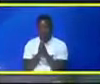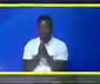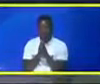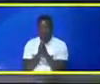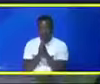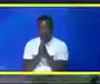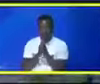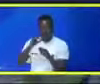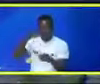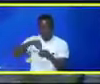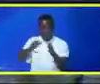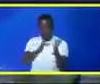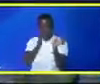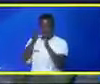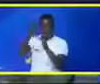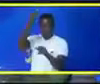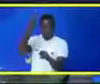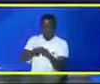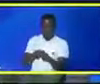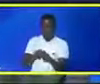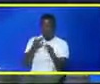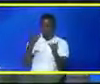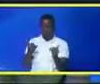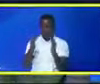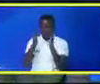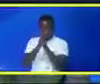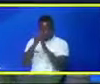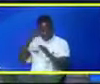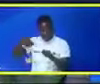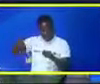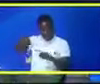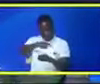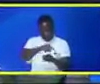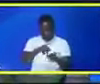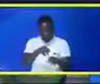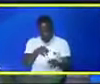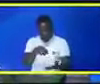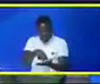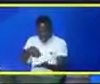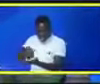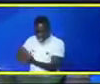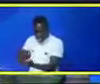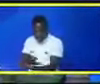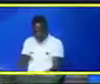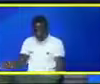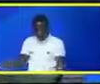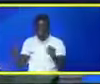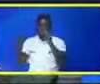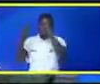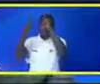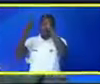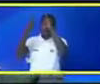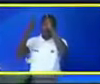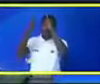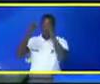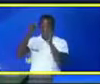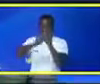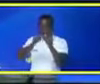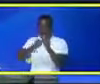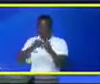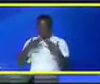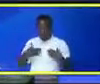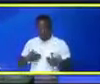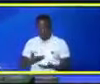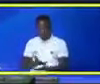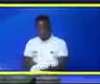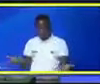In the name of Jesus. Now let me pray for those who are out here. Father, every one of these precious